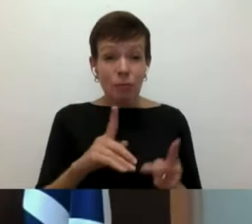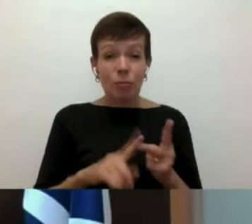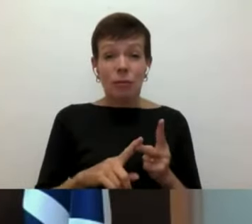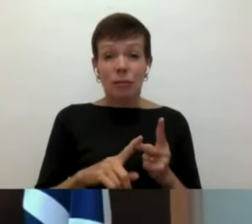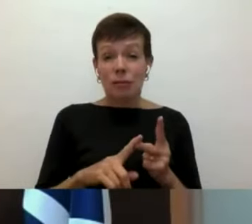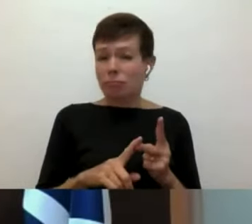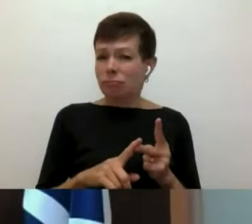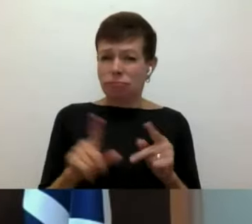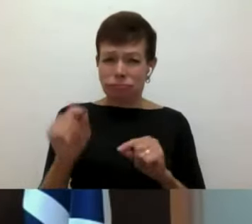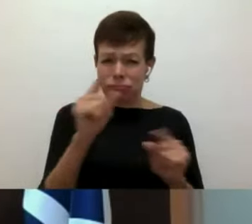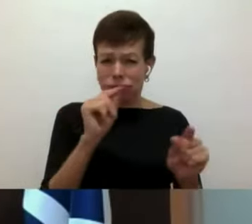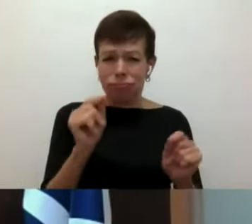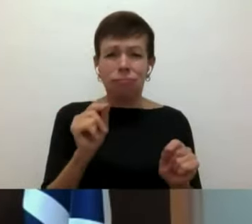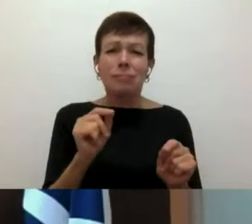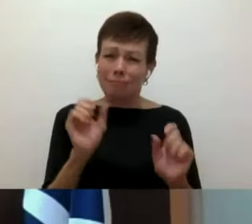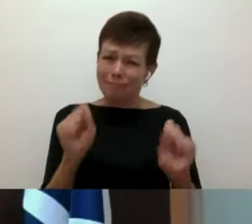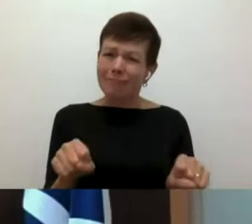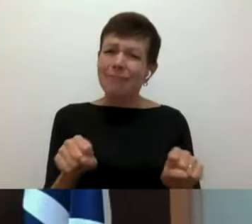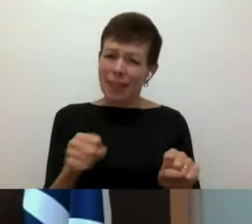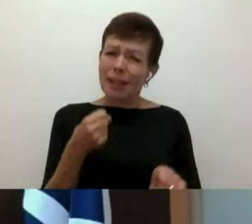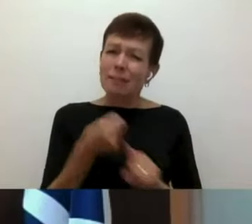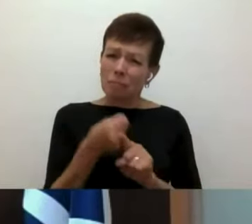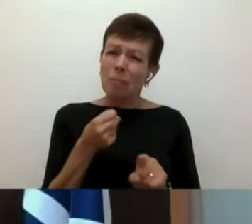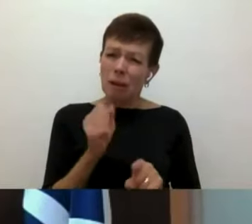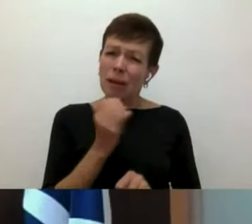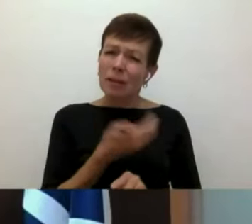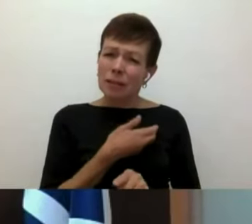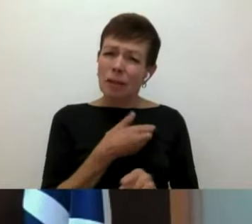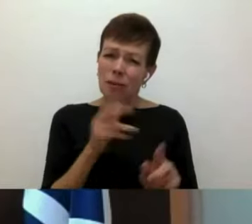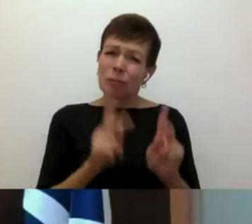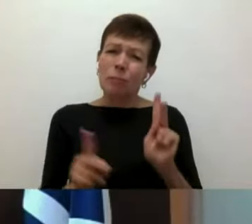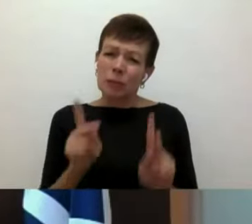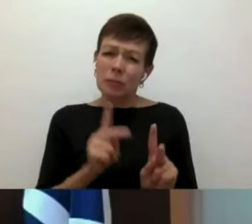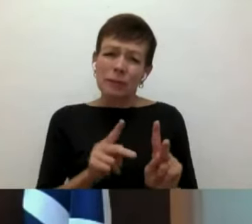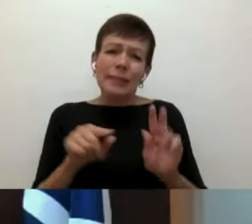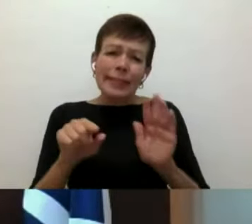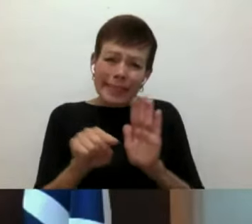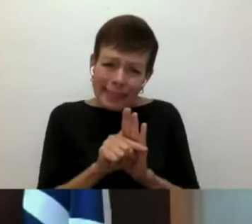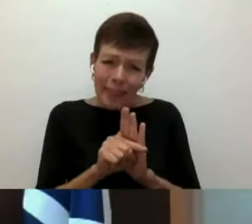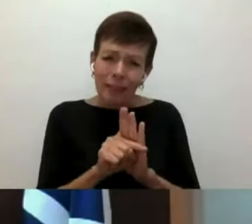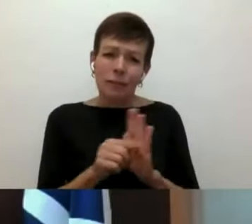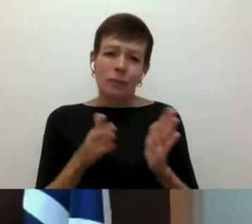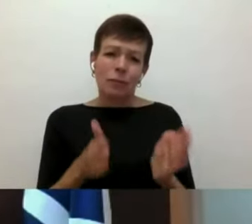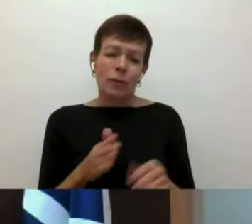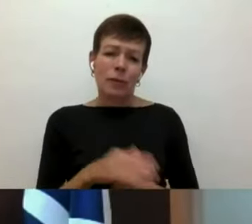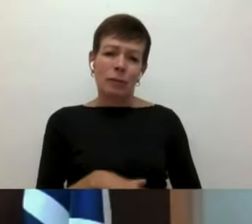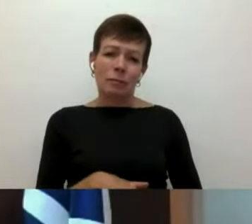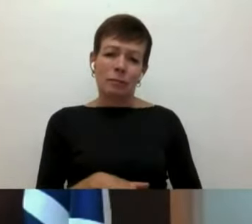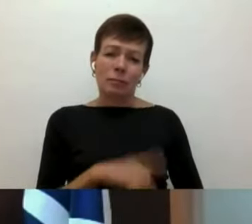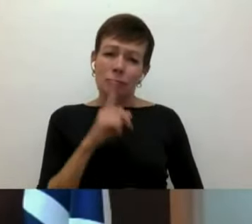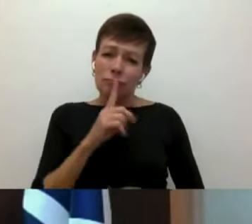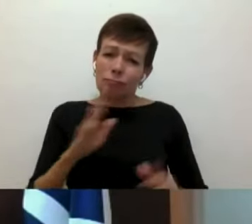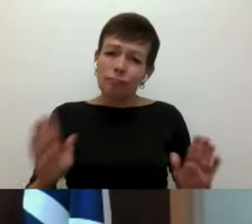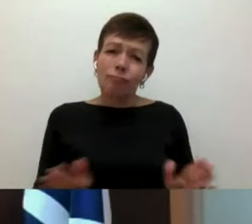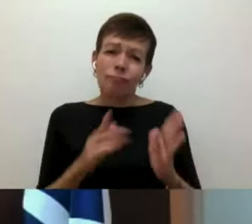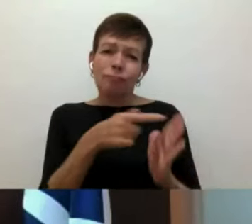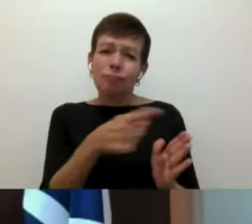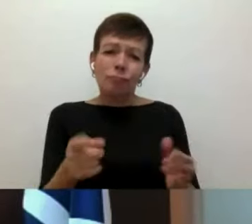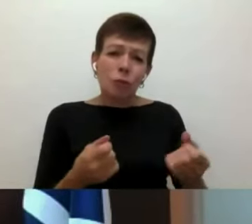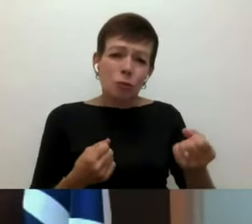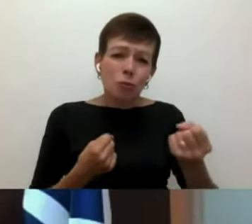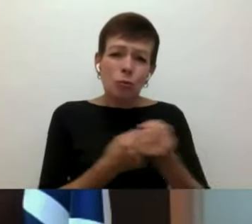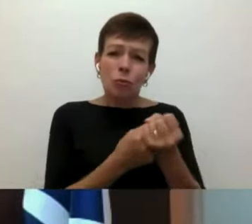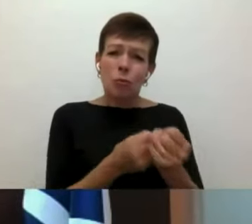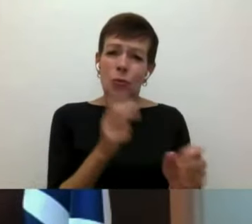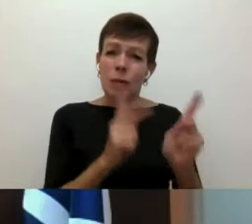everyone to continue to just show support to those that you see in the field, in particular the Reds and Blues and those that are working for